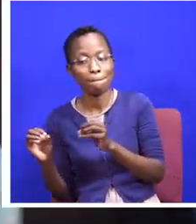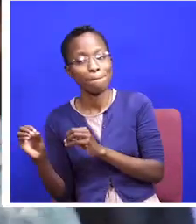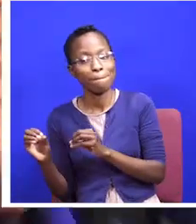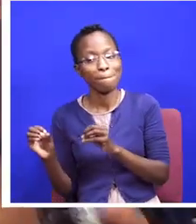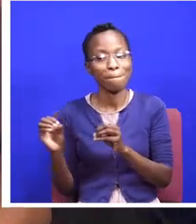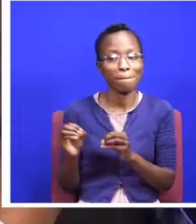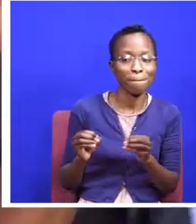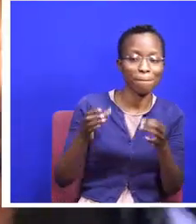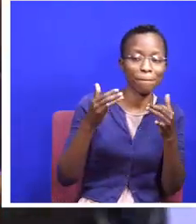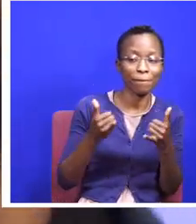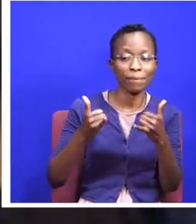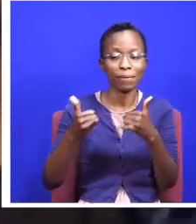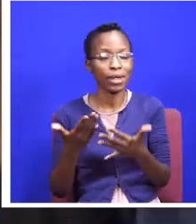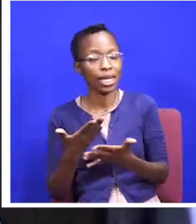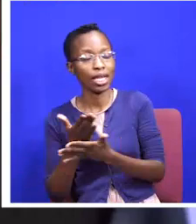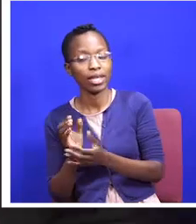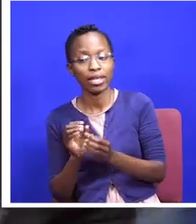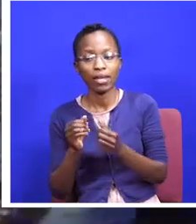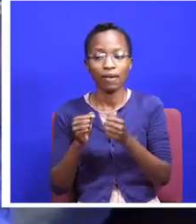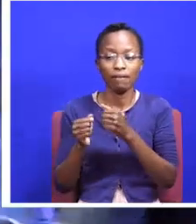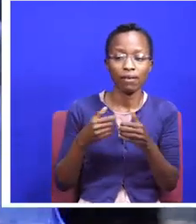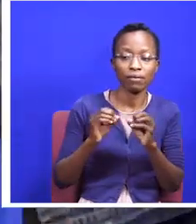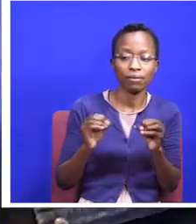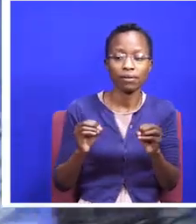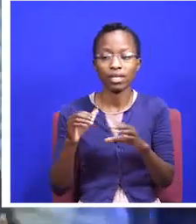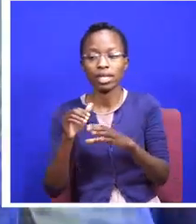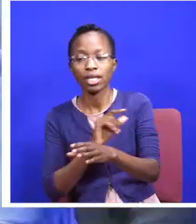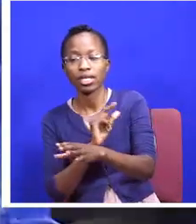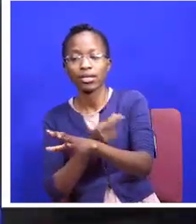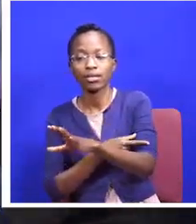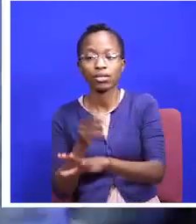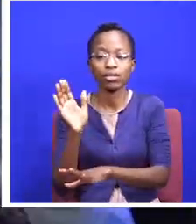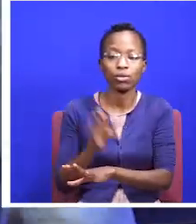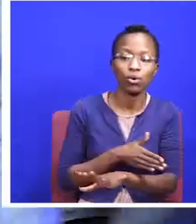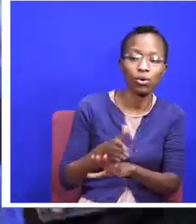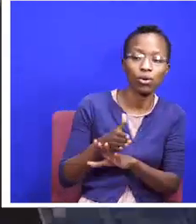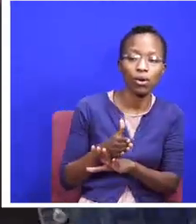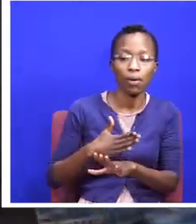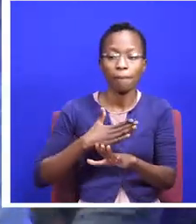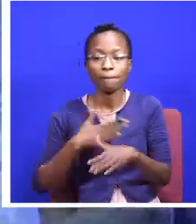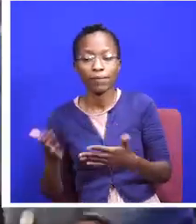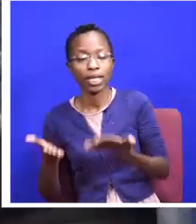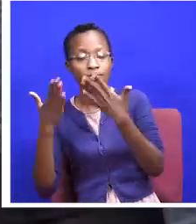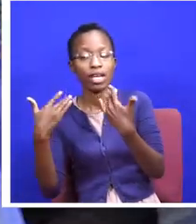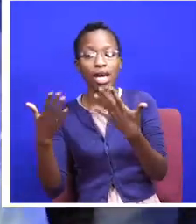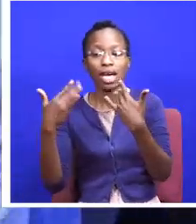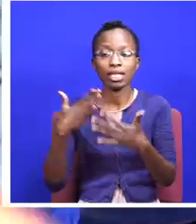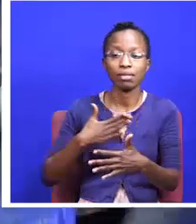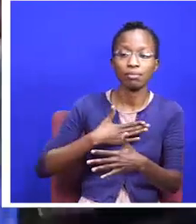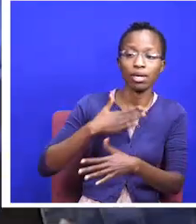My glimpse of heaven is life with you. Now there's no fighting your